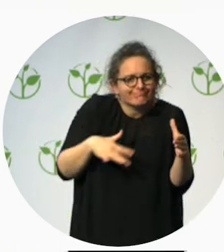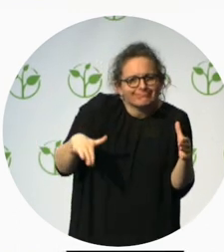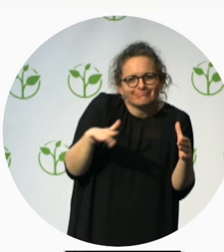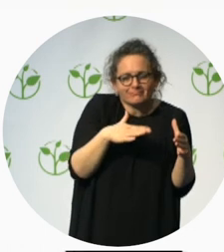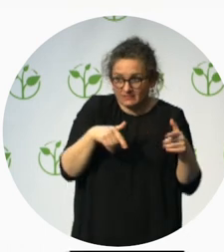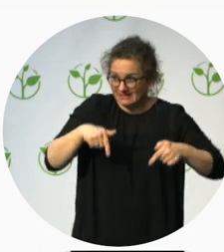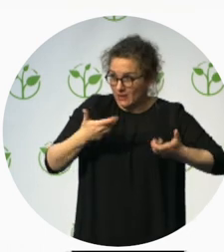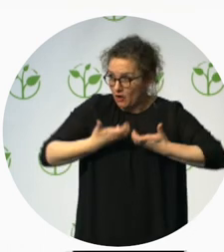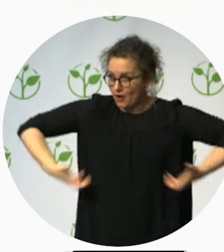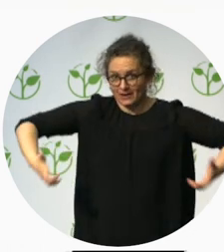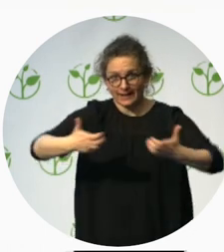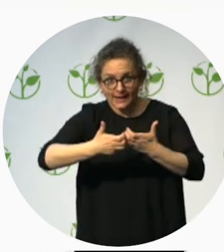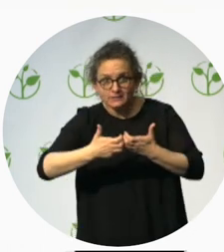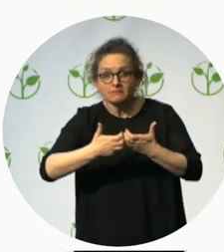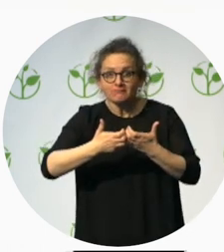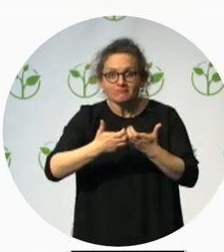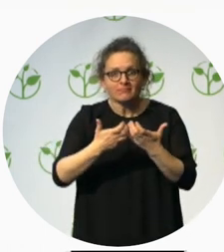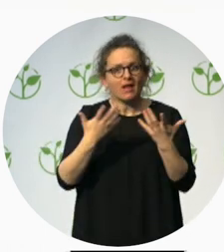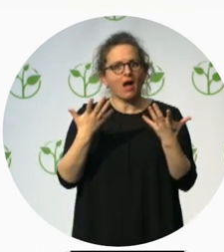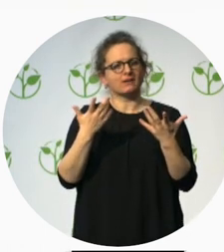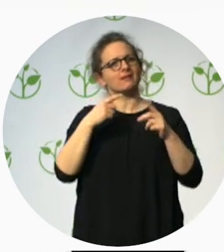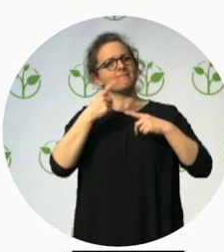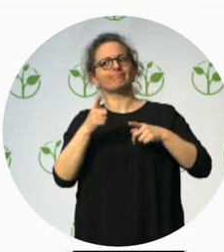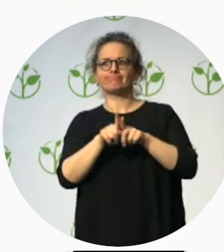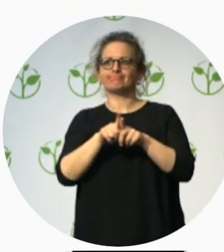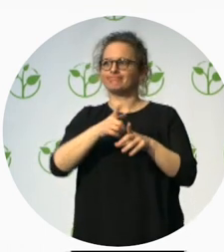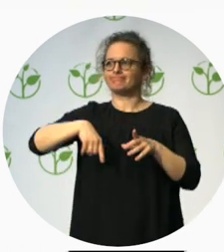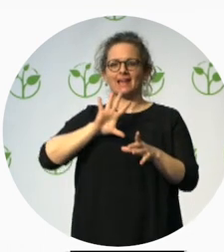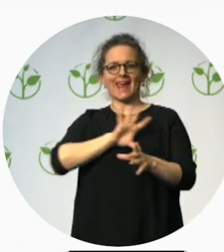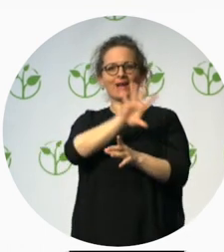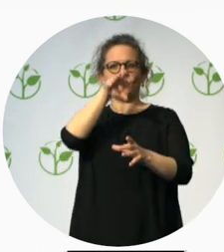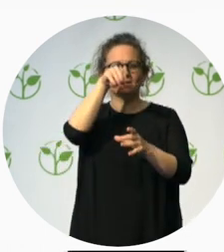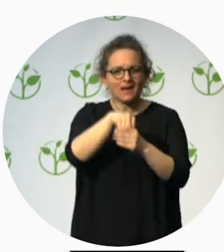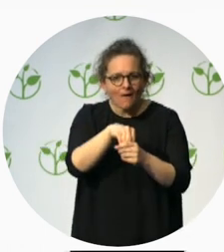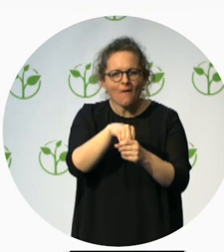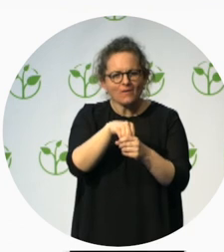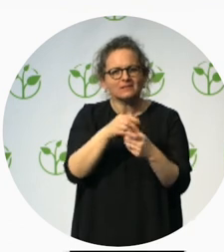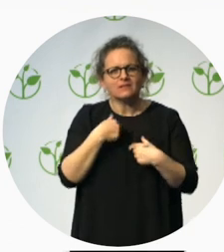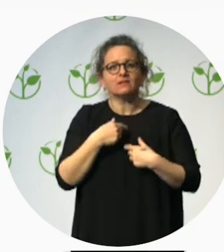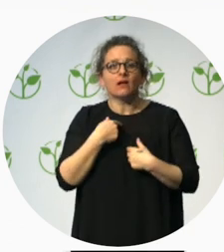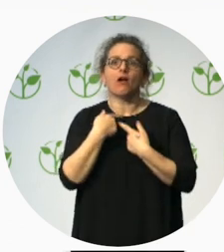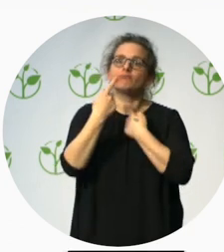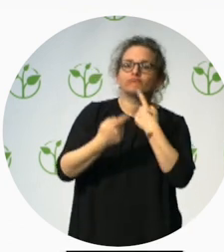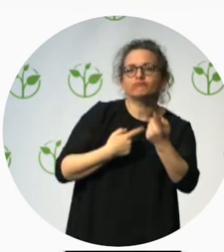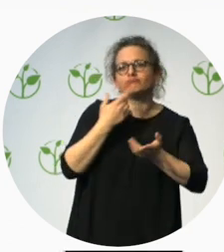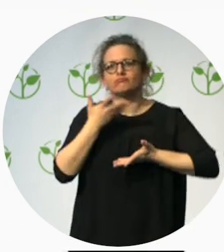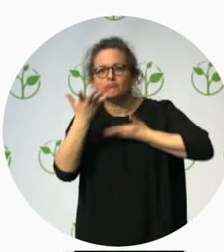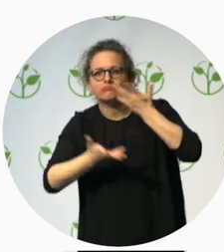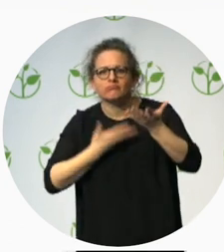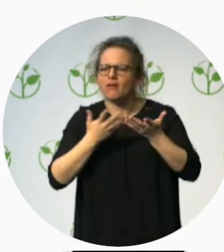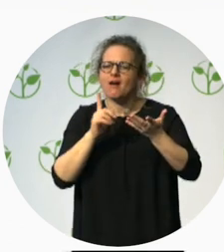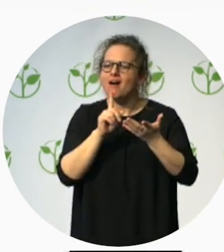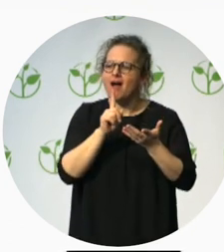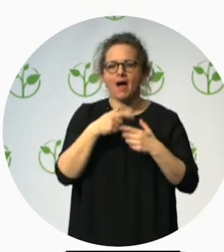inclusion, but also tries its best to live it to the fullest. Please allow me to congratulate